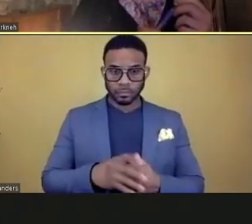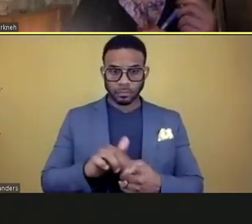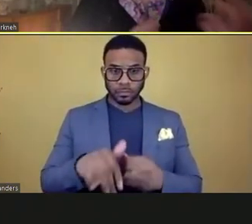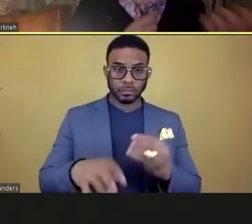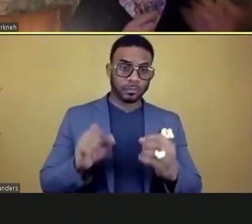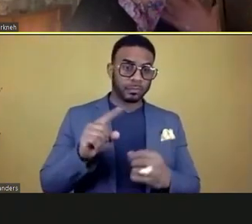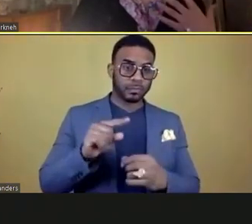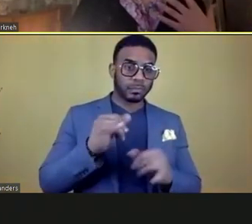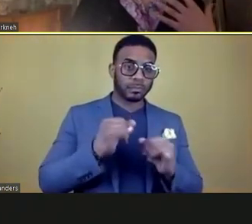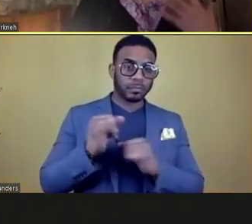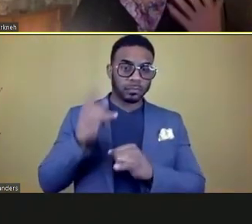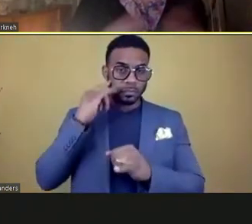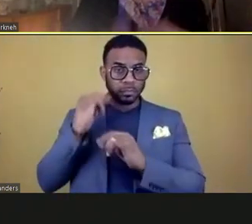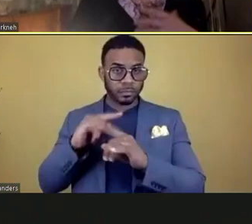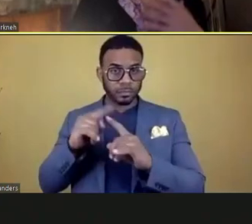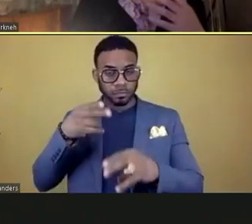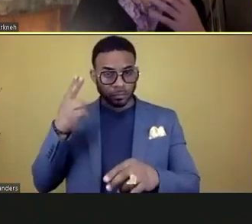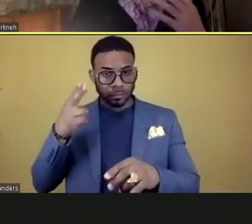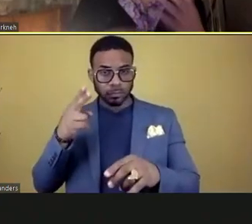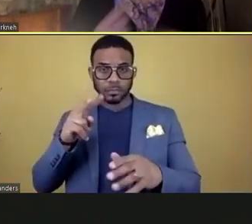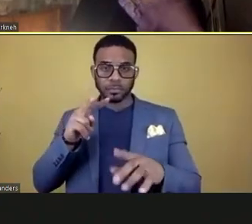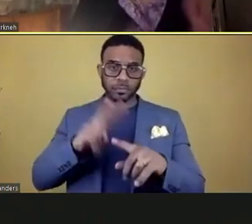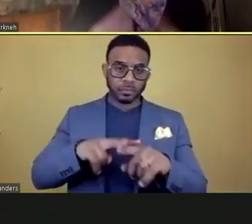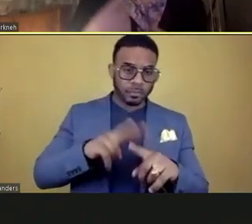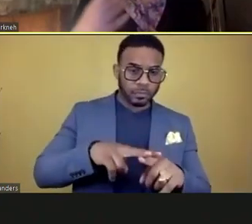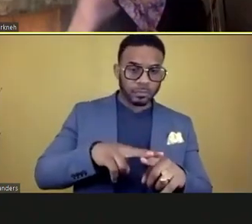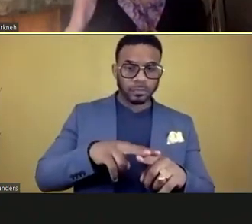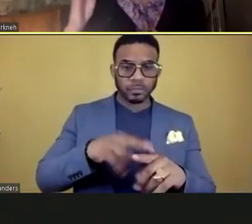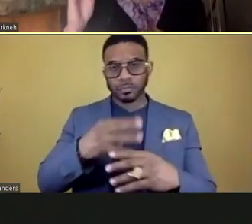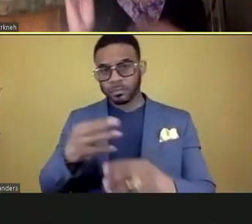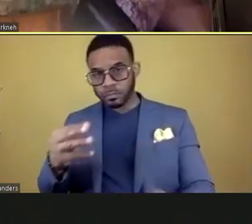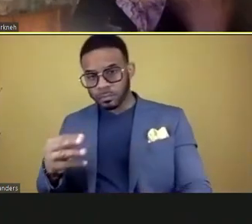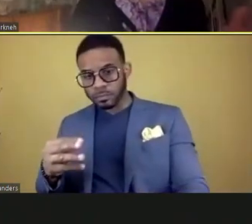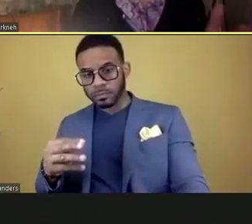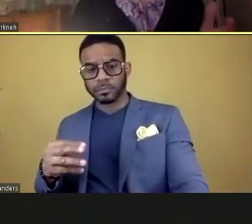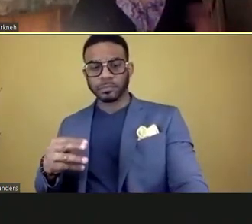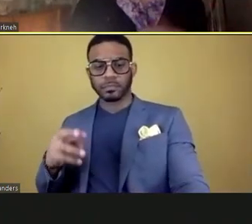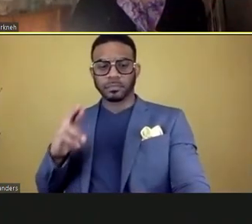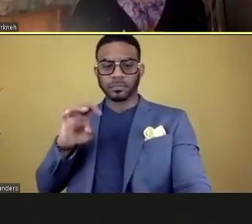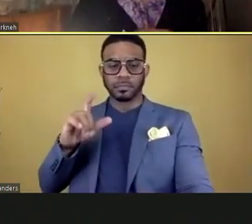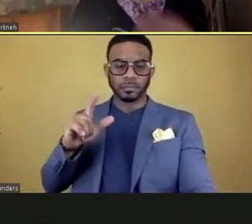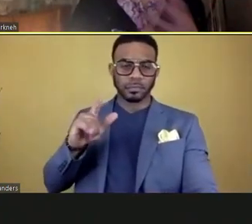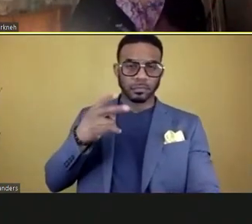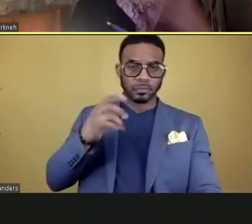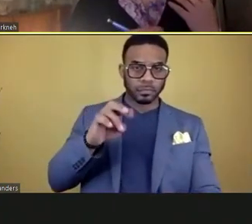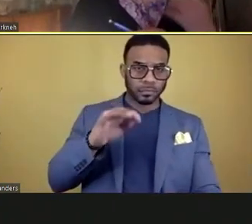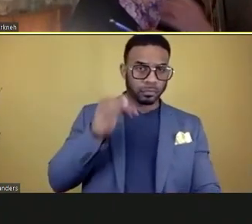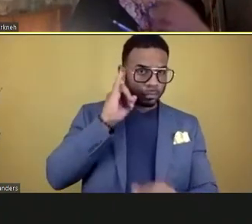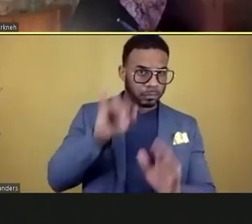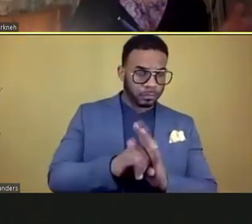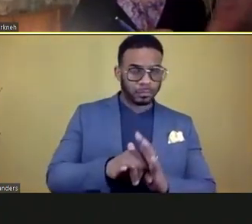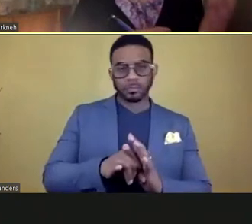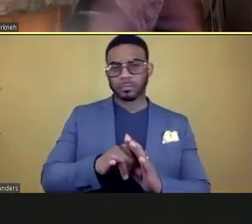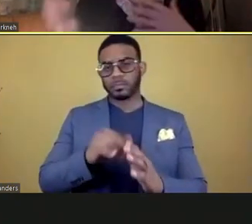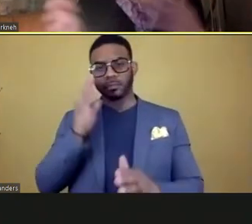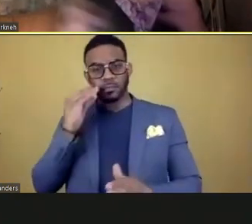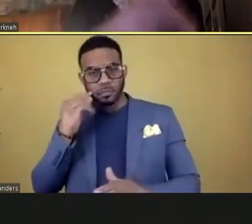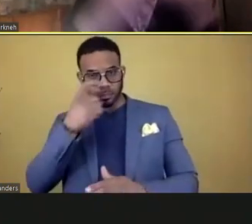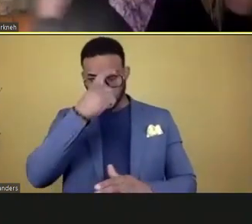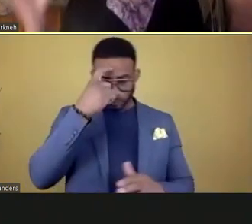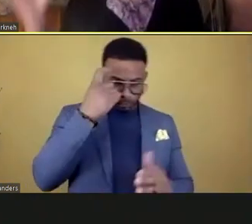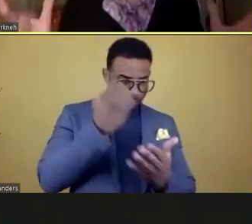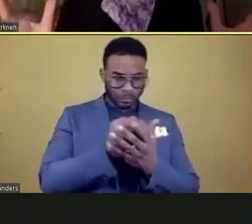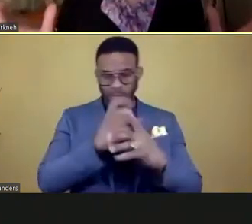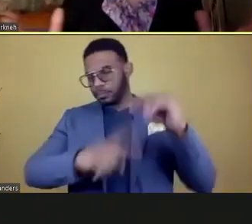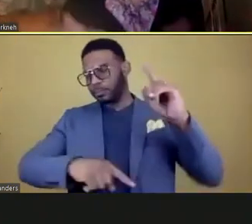ask individuals of different histories, vocabularies, materialities, racial and gender identities, experiences, traumas, economics,